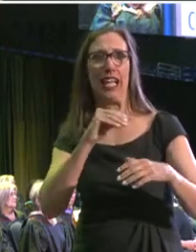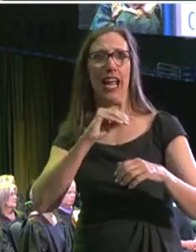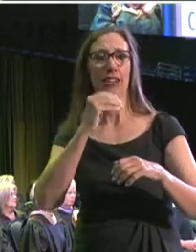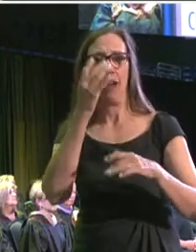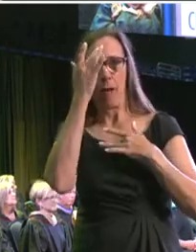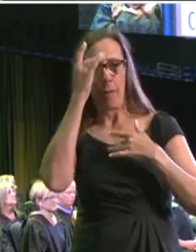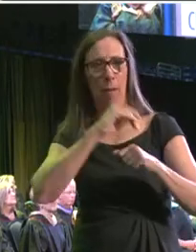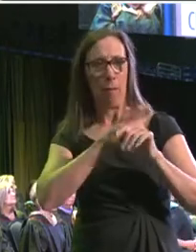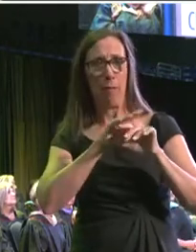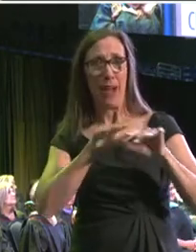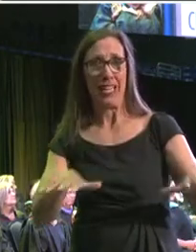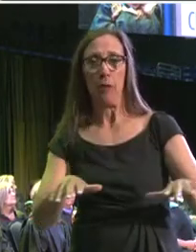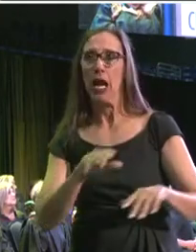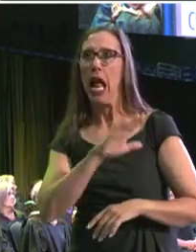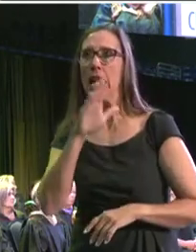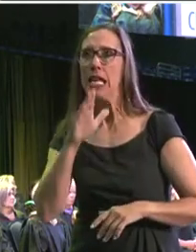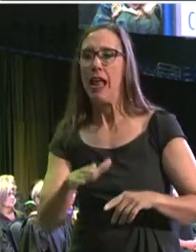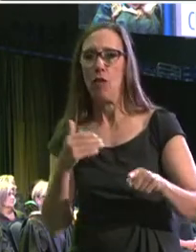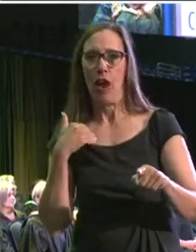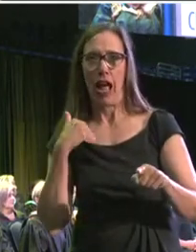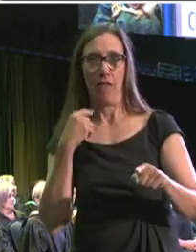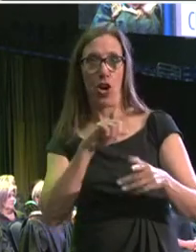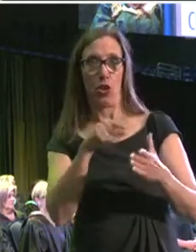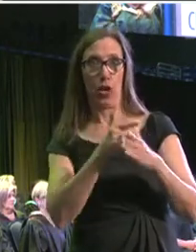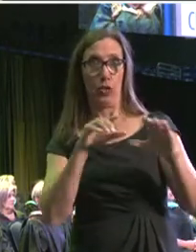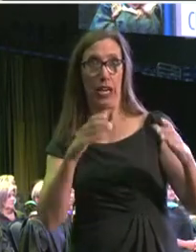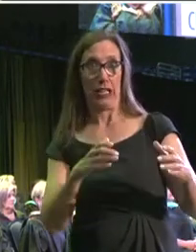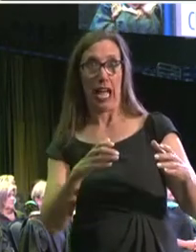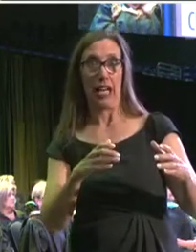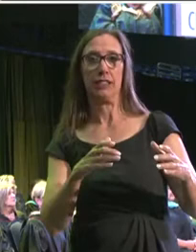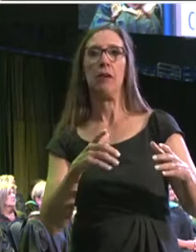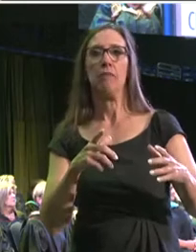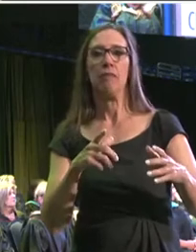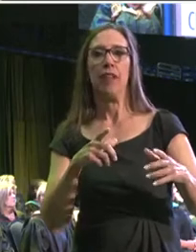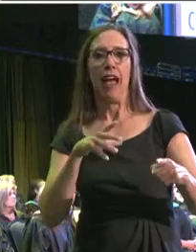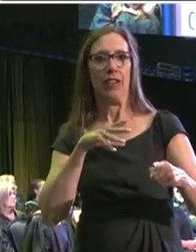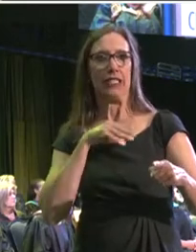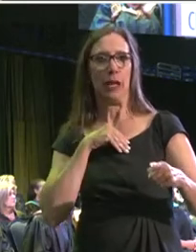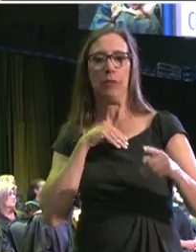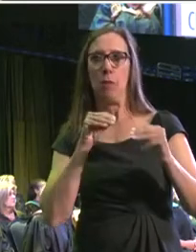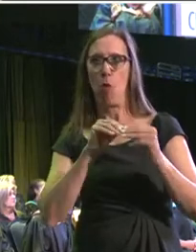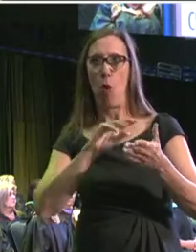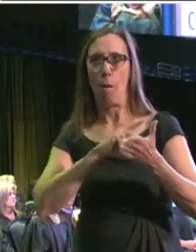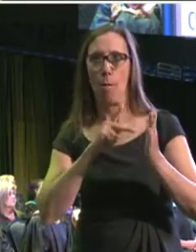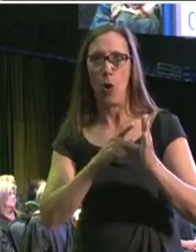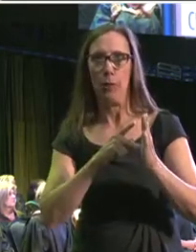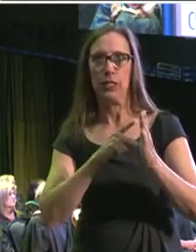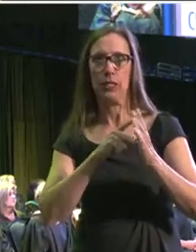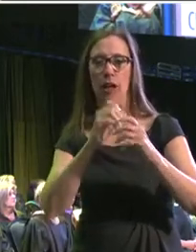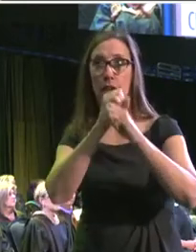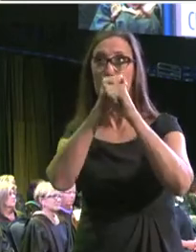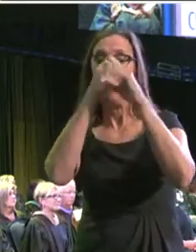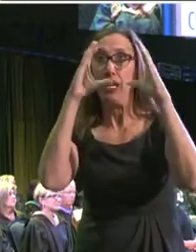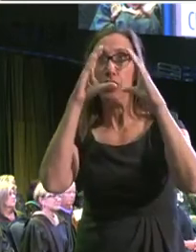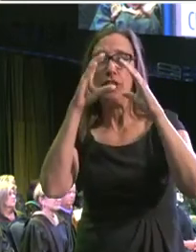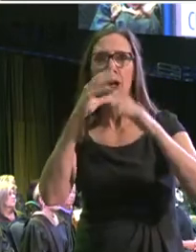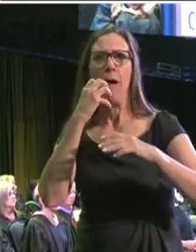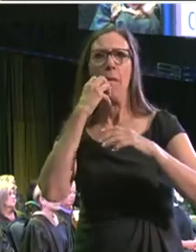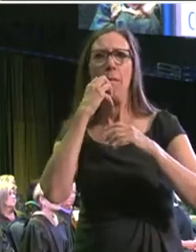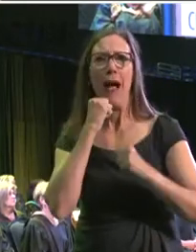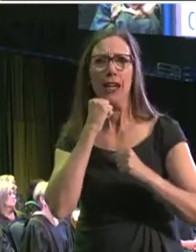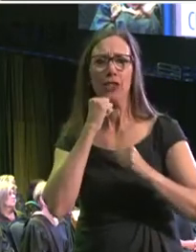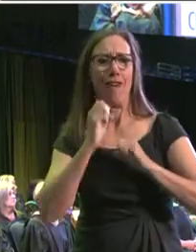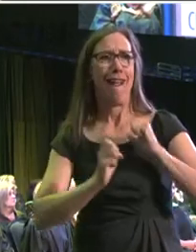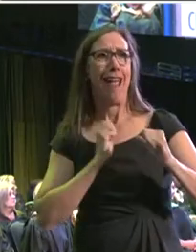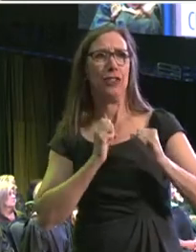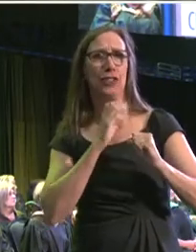pandemic. And never has a graduating class been called to step into the future with more purpose, vision, passion, energy,